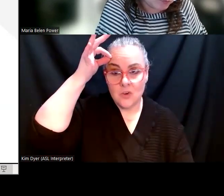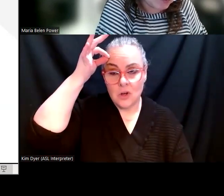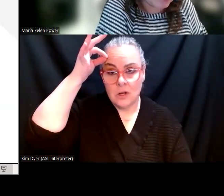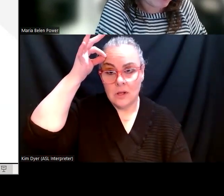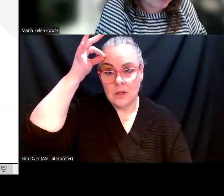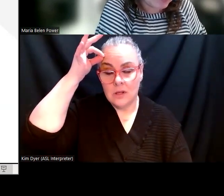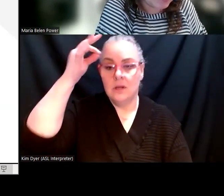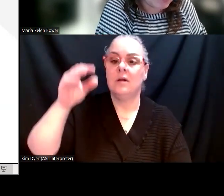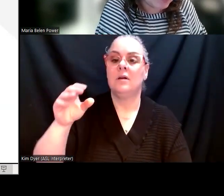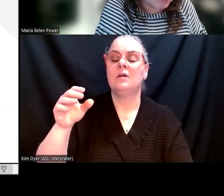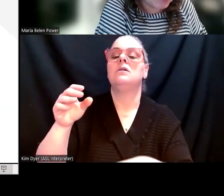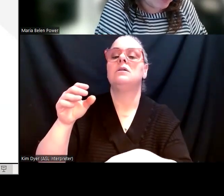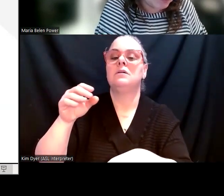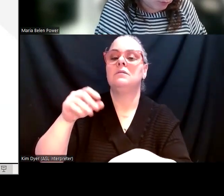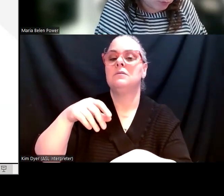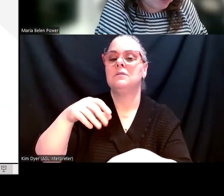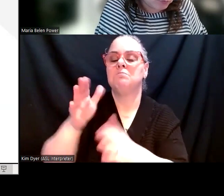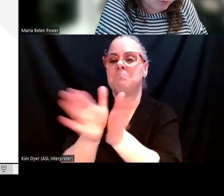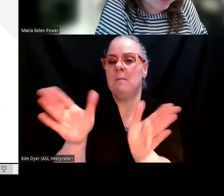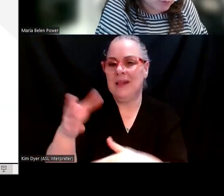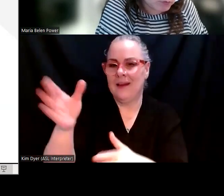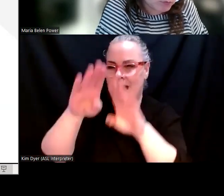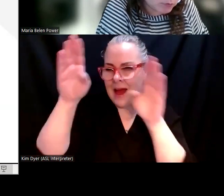public housing electrification.